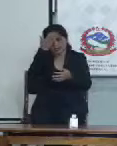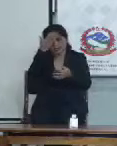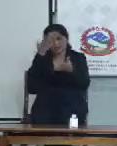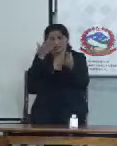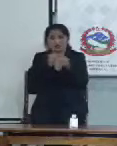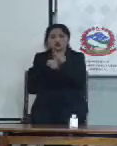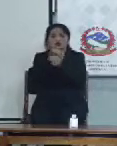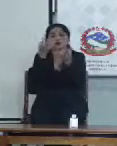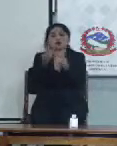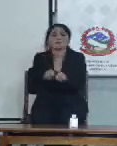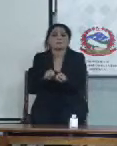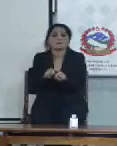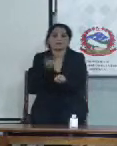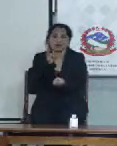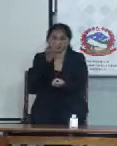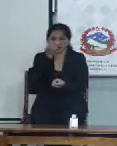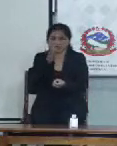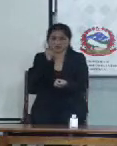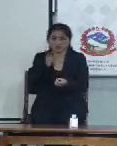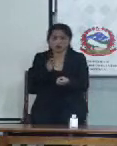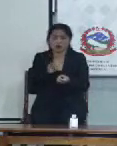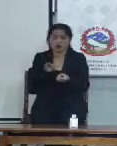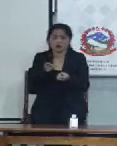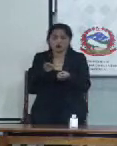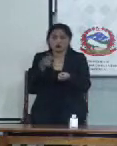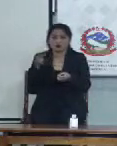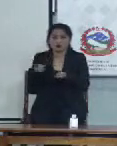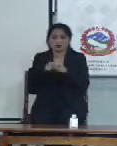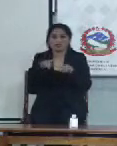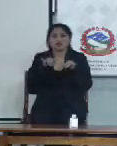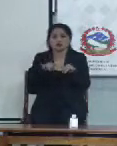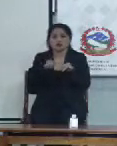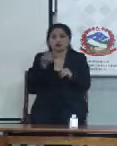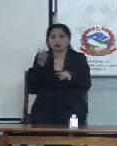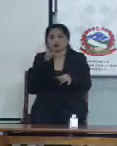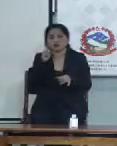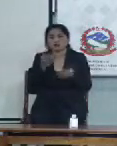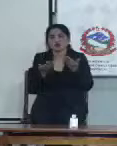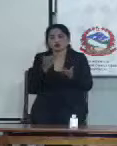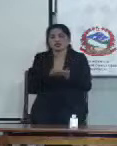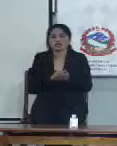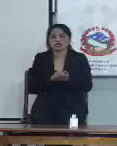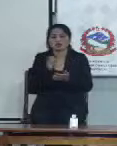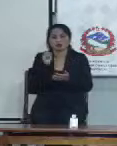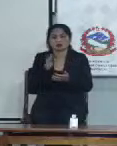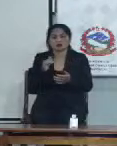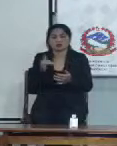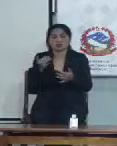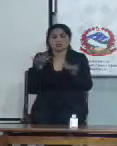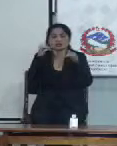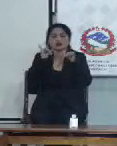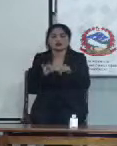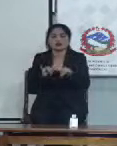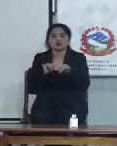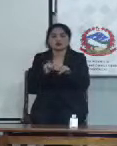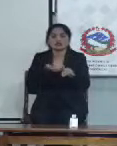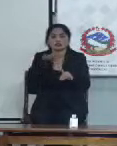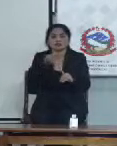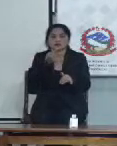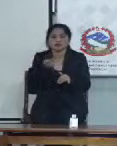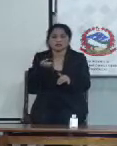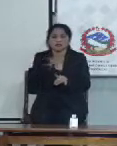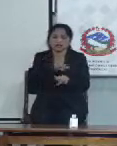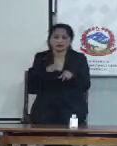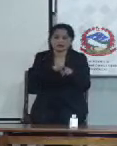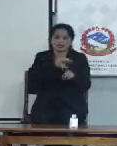to see that alternates. So rather than we saying what is the, because one size doesn't fit to everybody, so